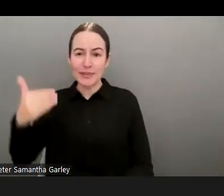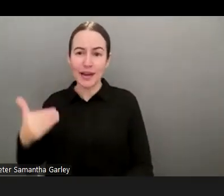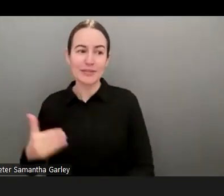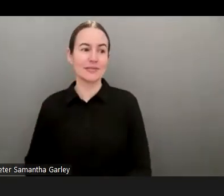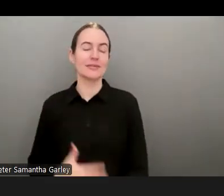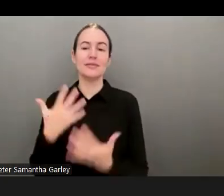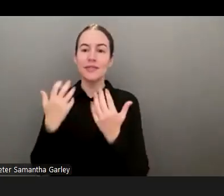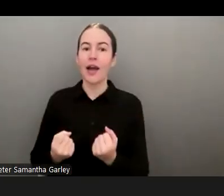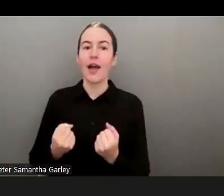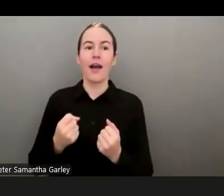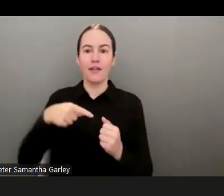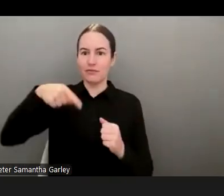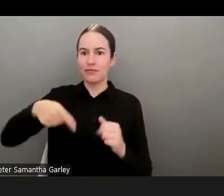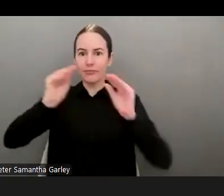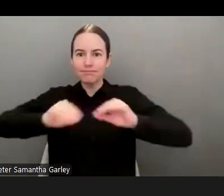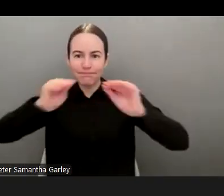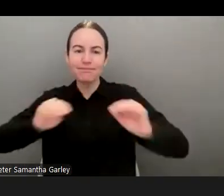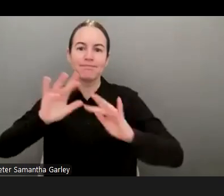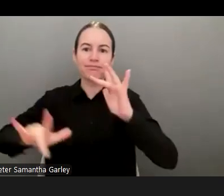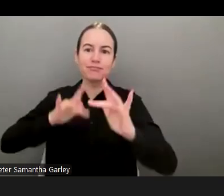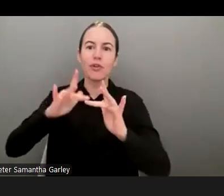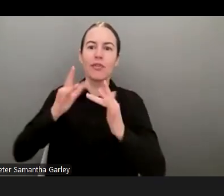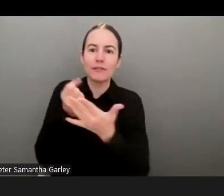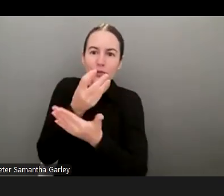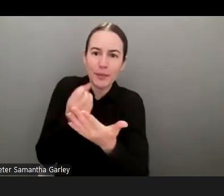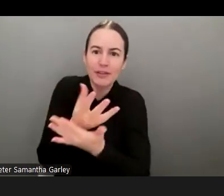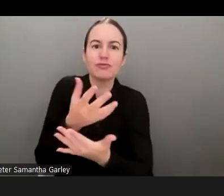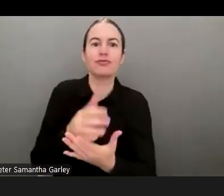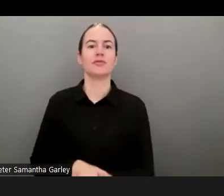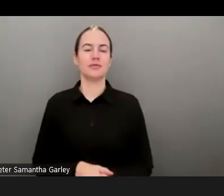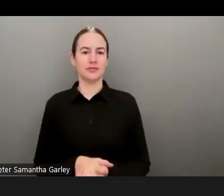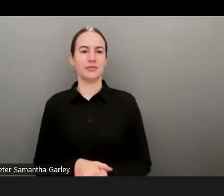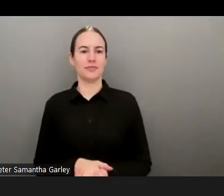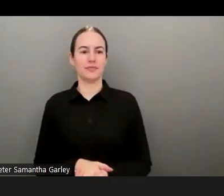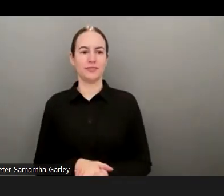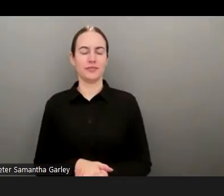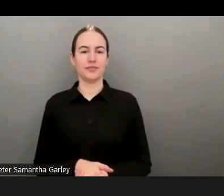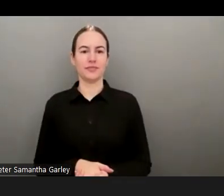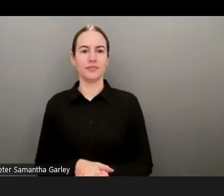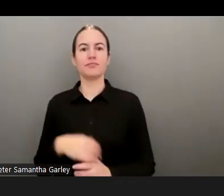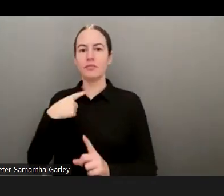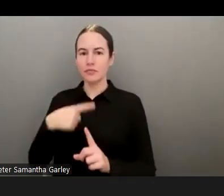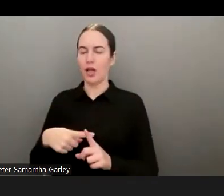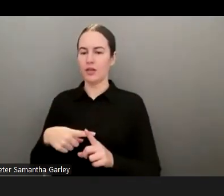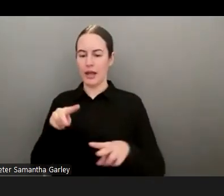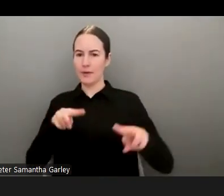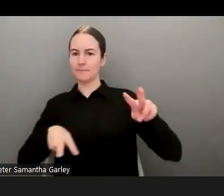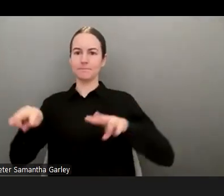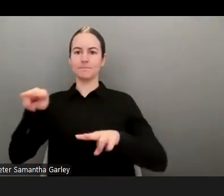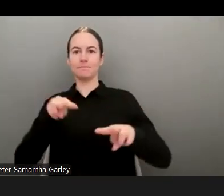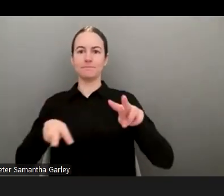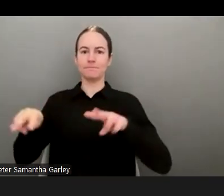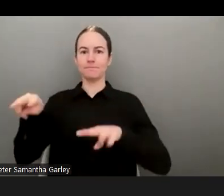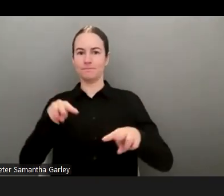with simplified or automatic supervision. It's kind of a method where we